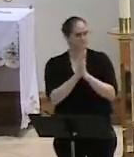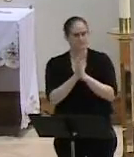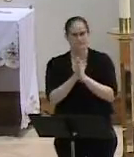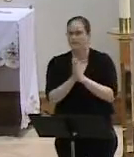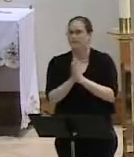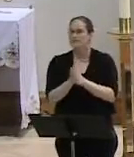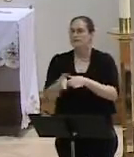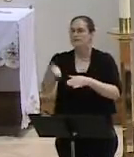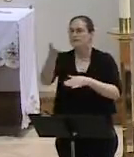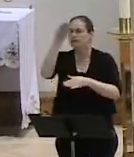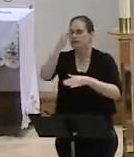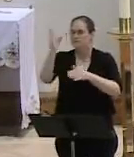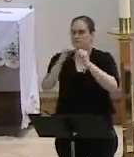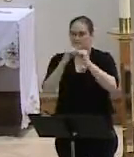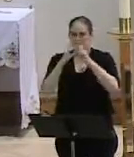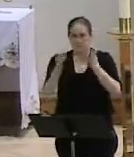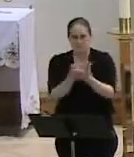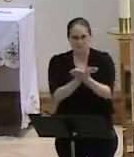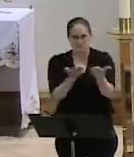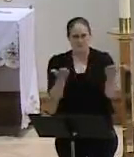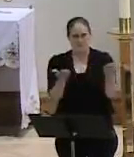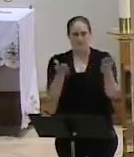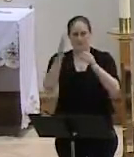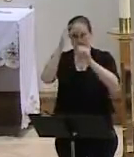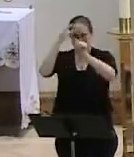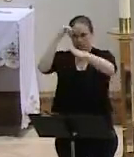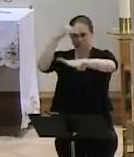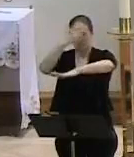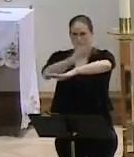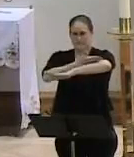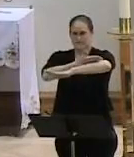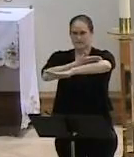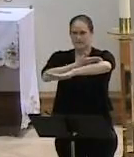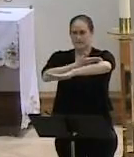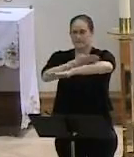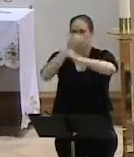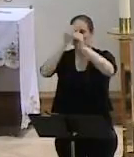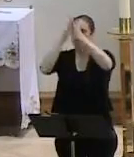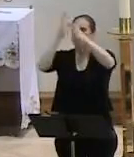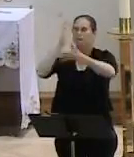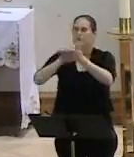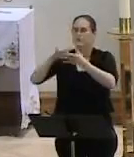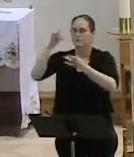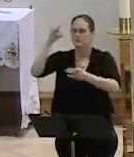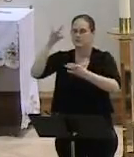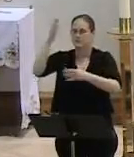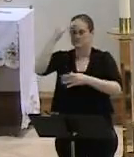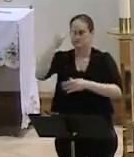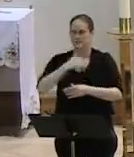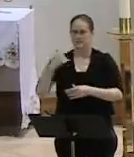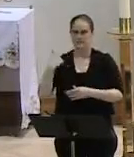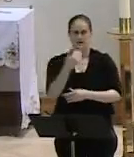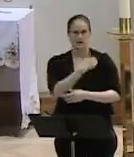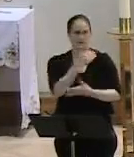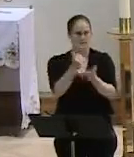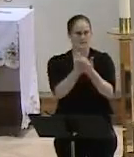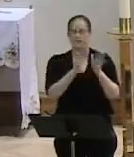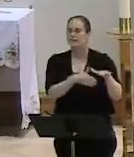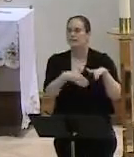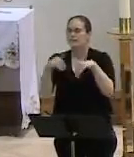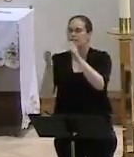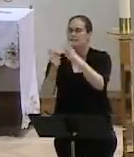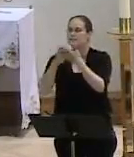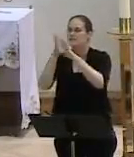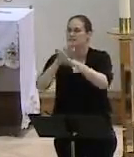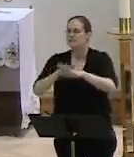And may Almighty God bless you, the Father, and of the Son, and of the Holy Spirit. Amen. Go in